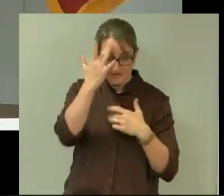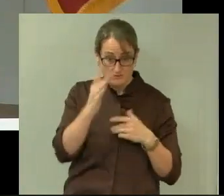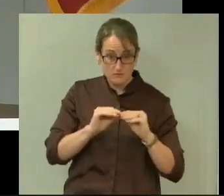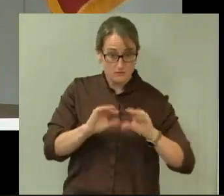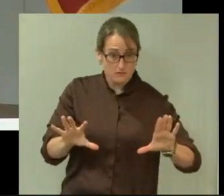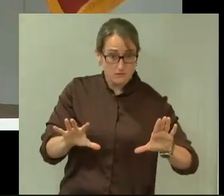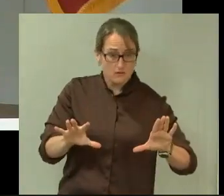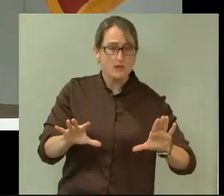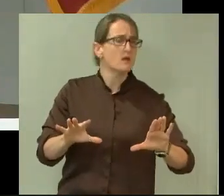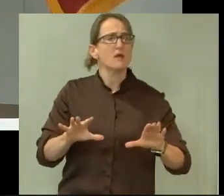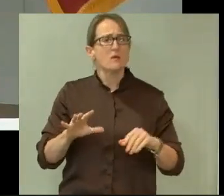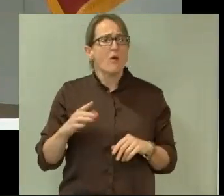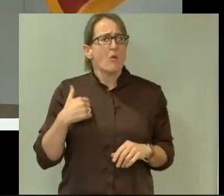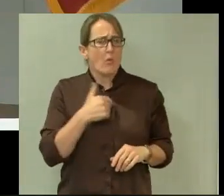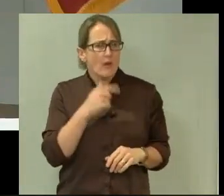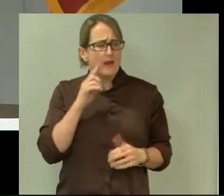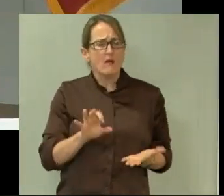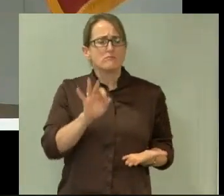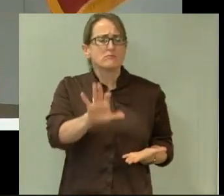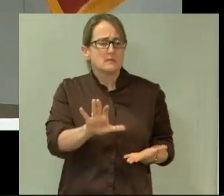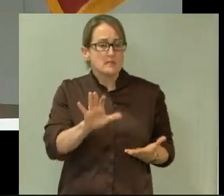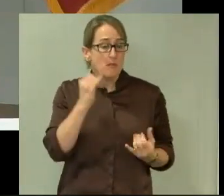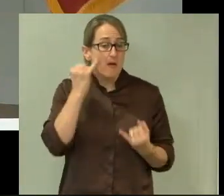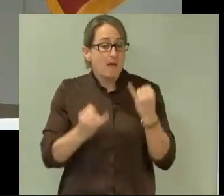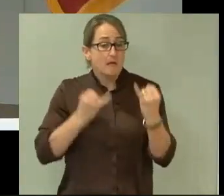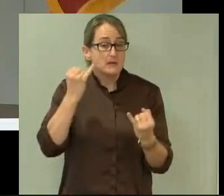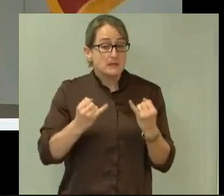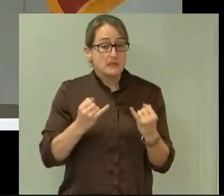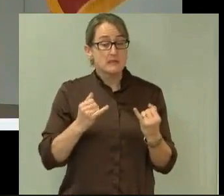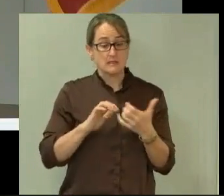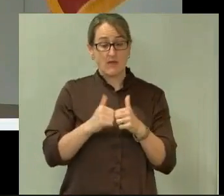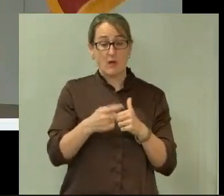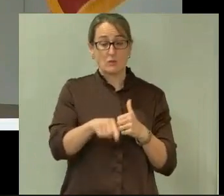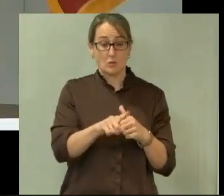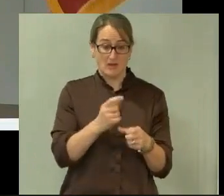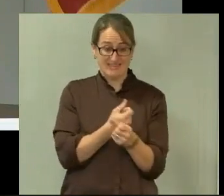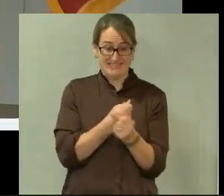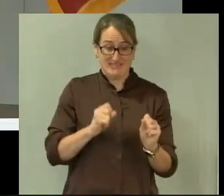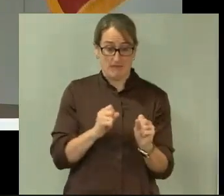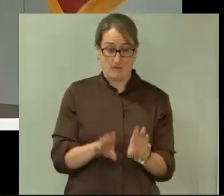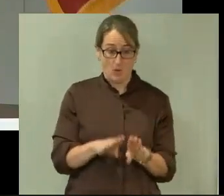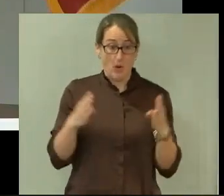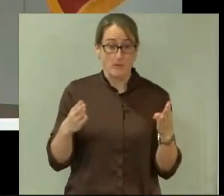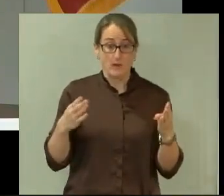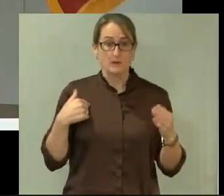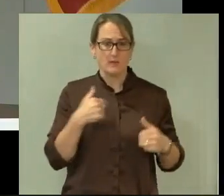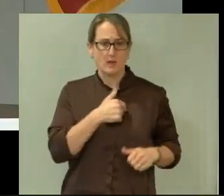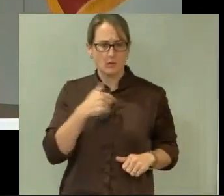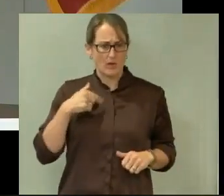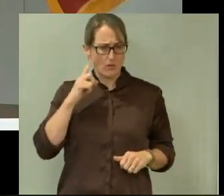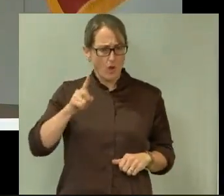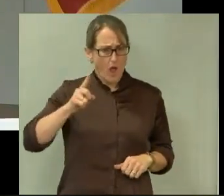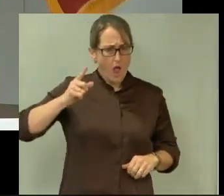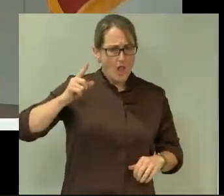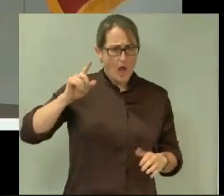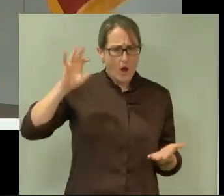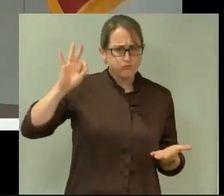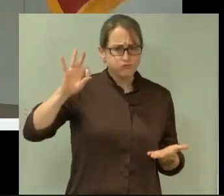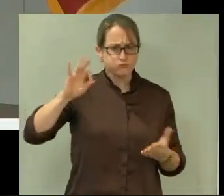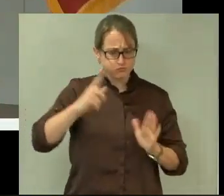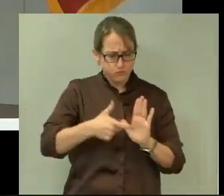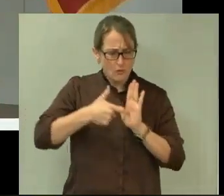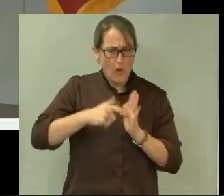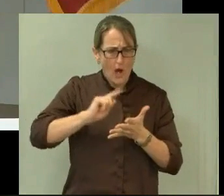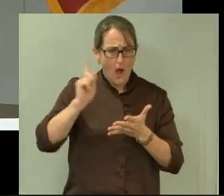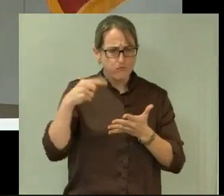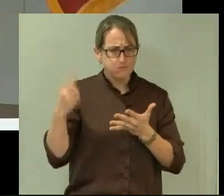on what are ways in which you can safely reopen. But we are not going to provide edicts requiring you or forcing